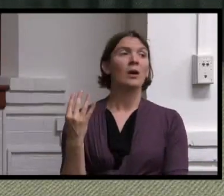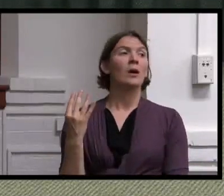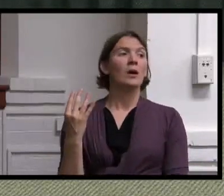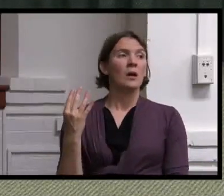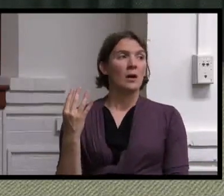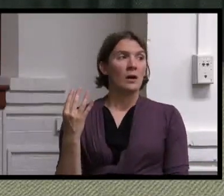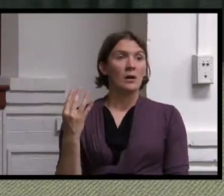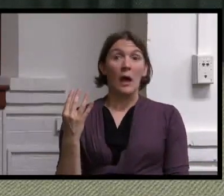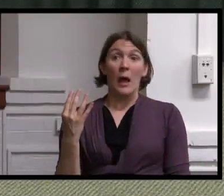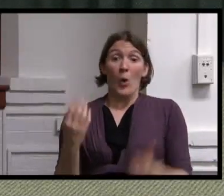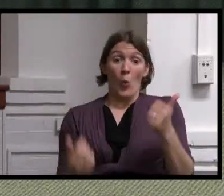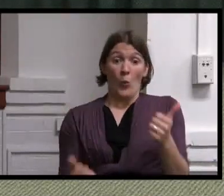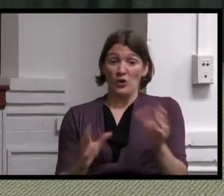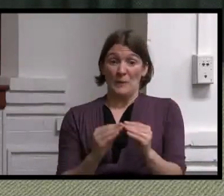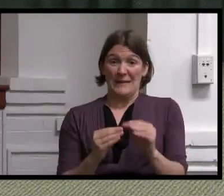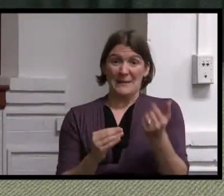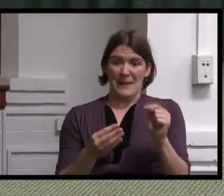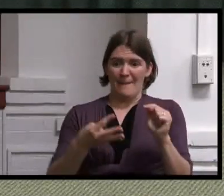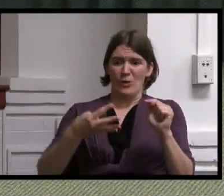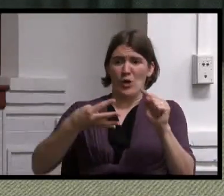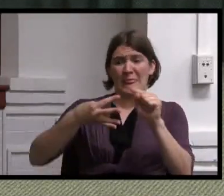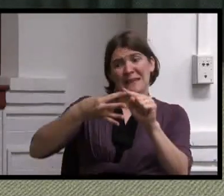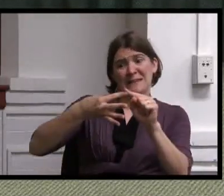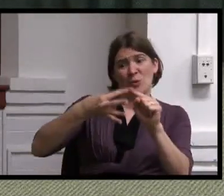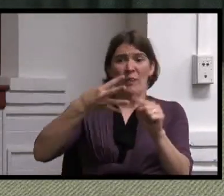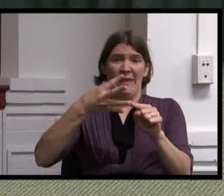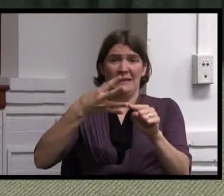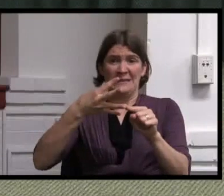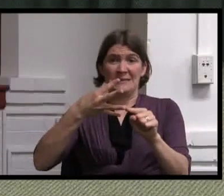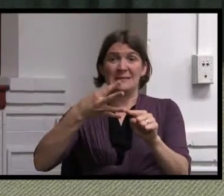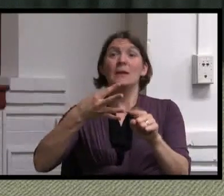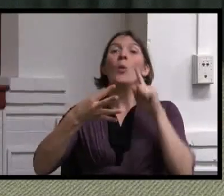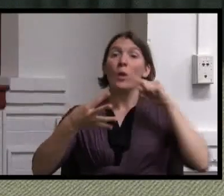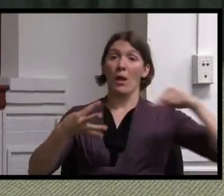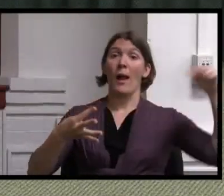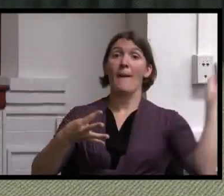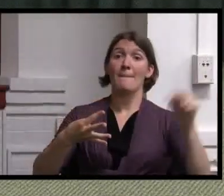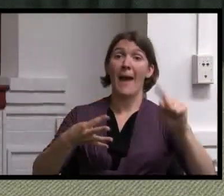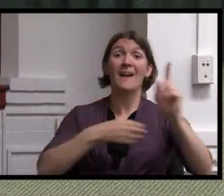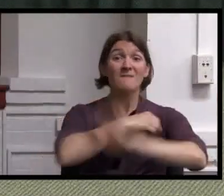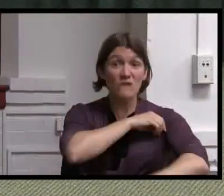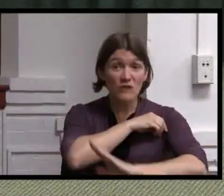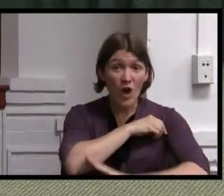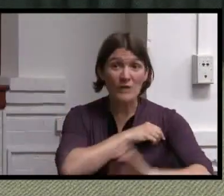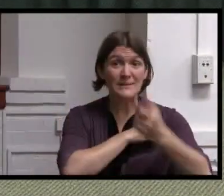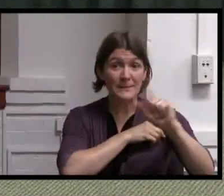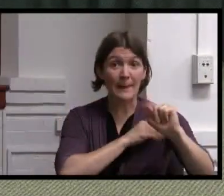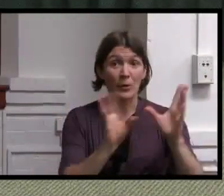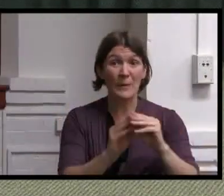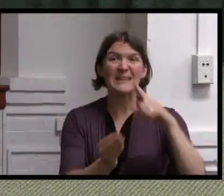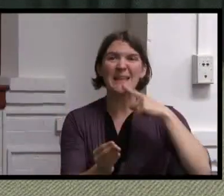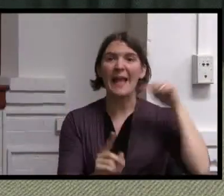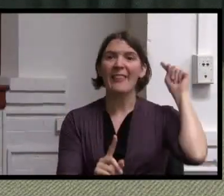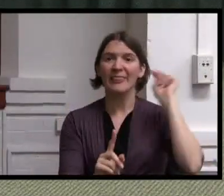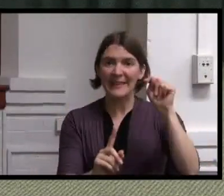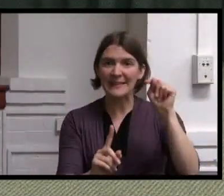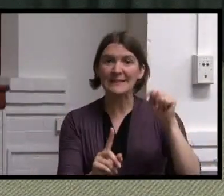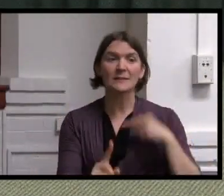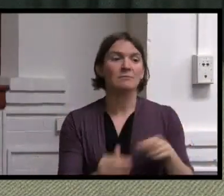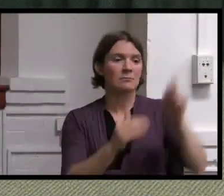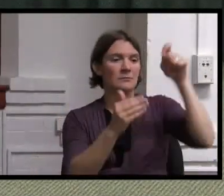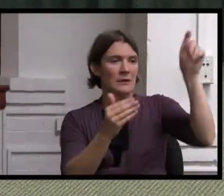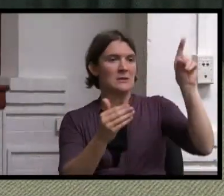don't know which September meeting it would be, but come back at the September meeting and, you know, either say this is what we've